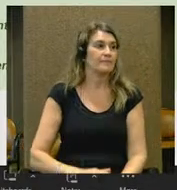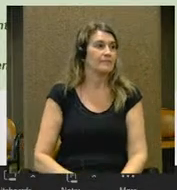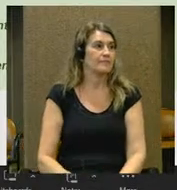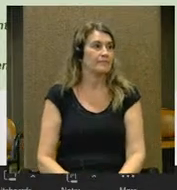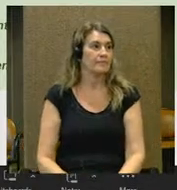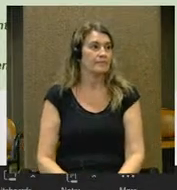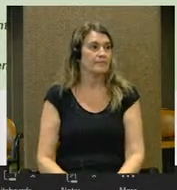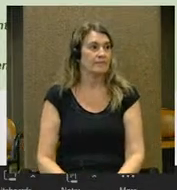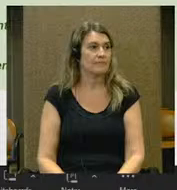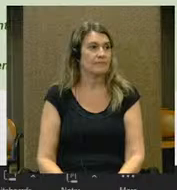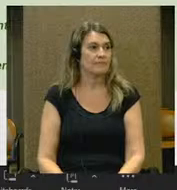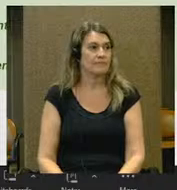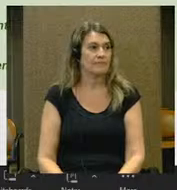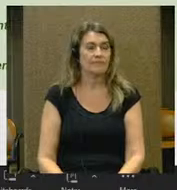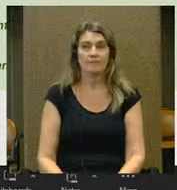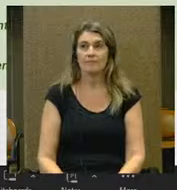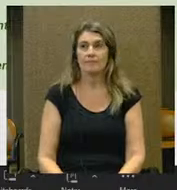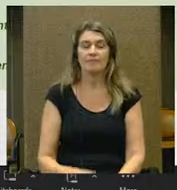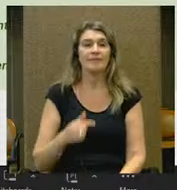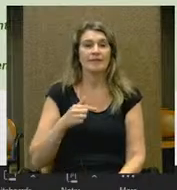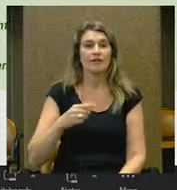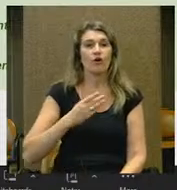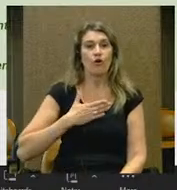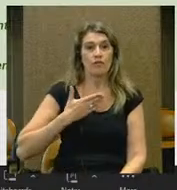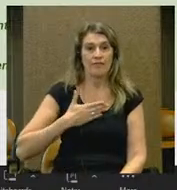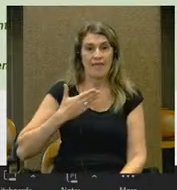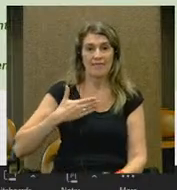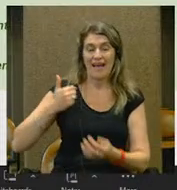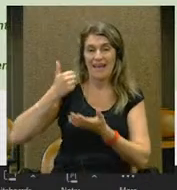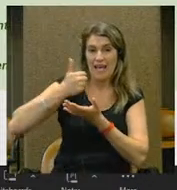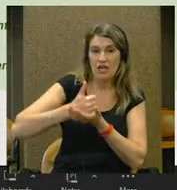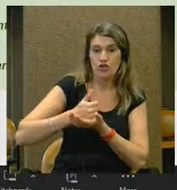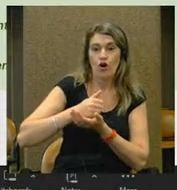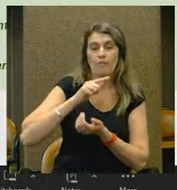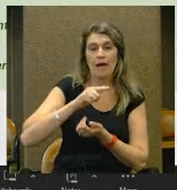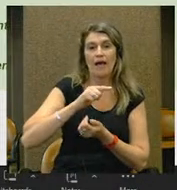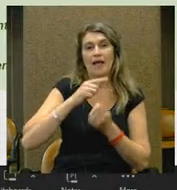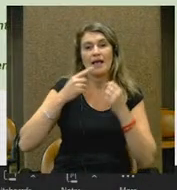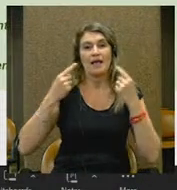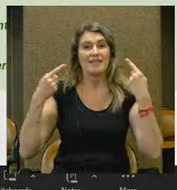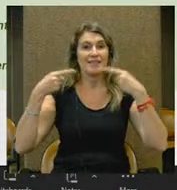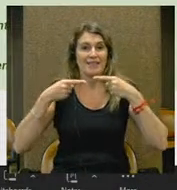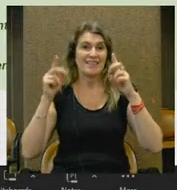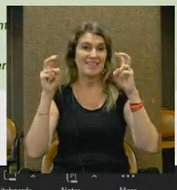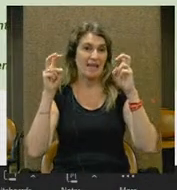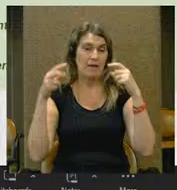Such an important discussion. I'm going to start